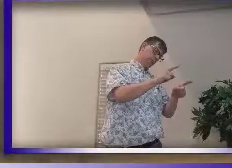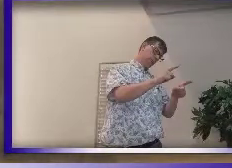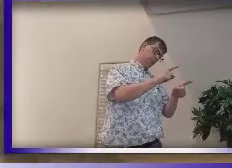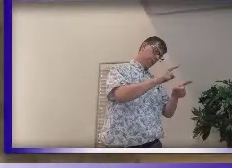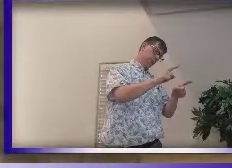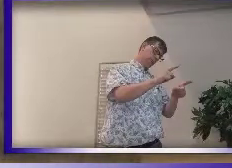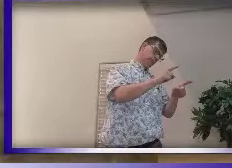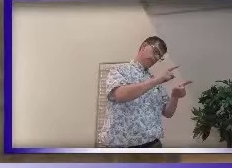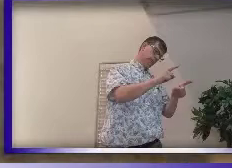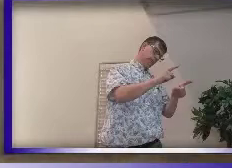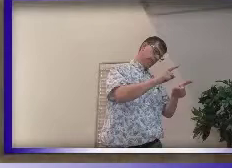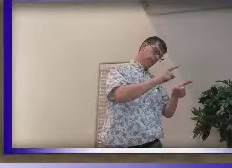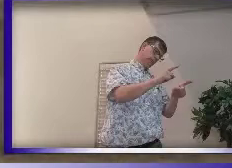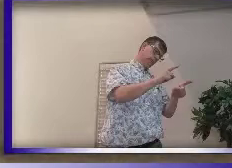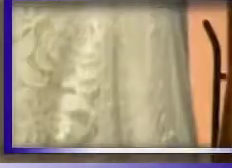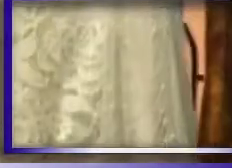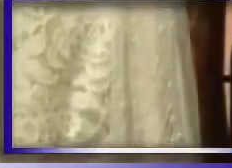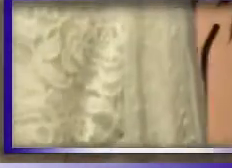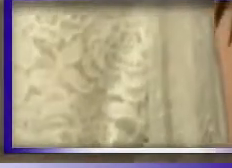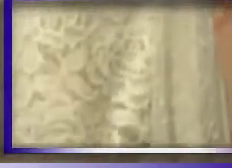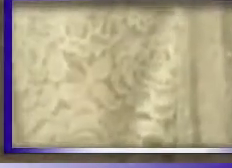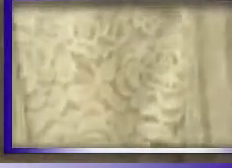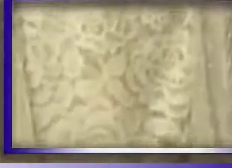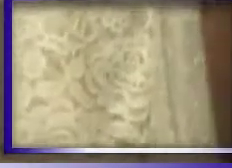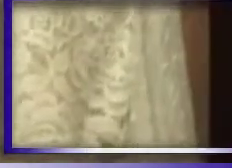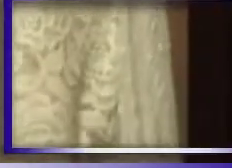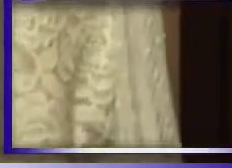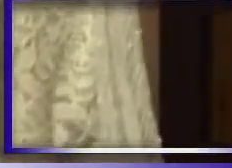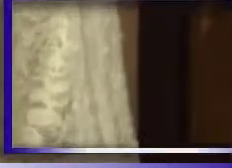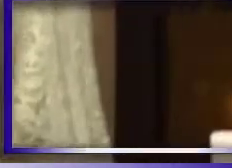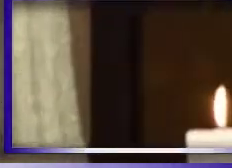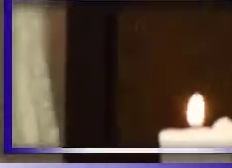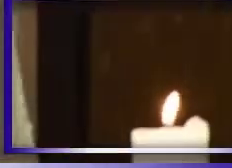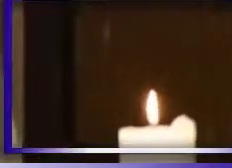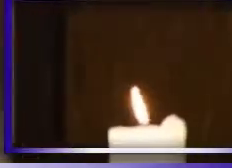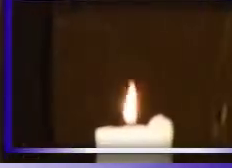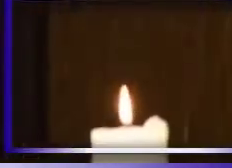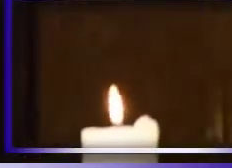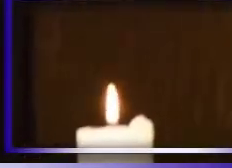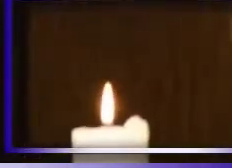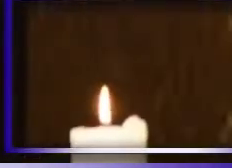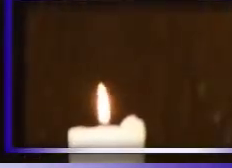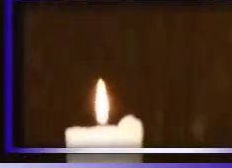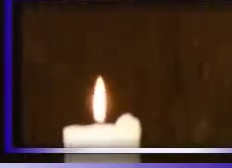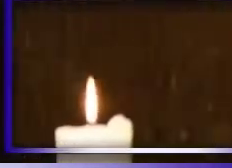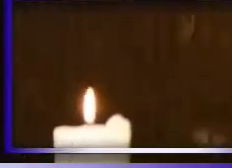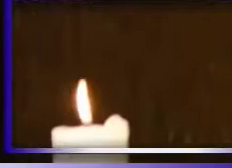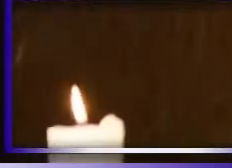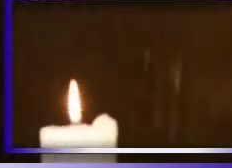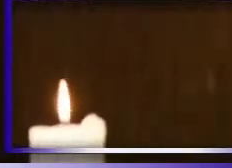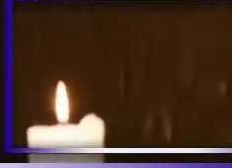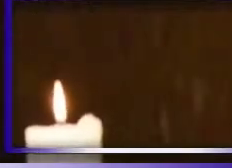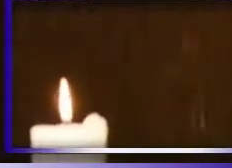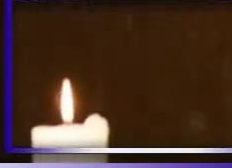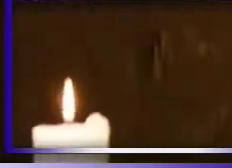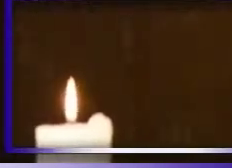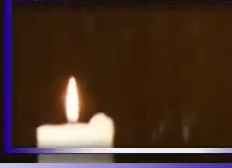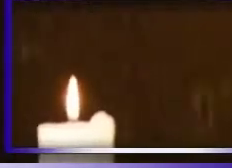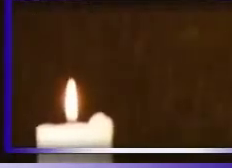life. Go out and do things that are not part of this congregation so that I can influence people